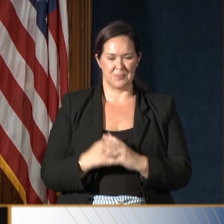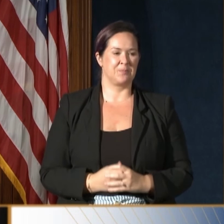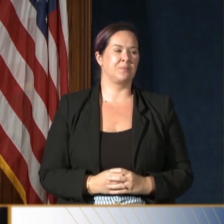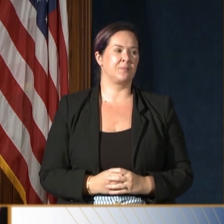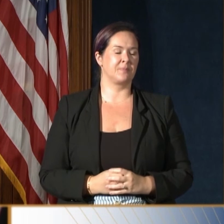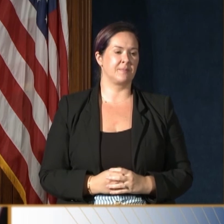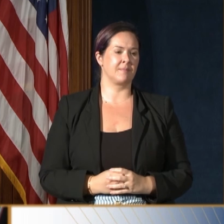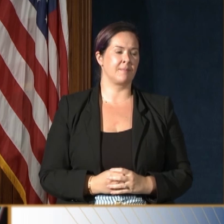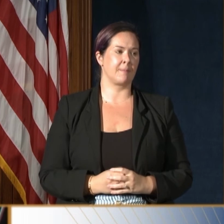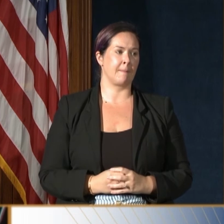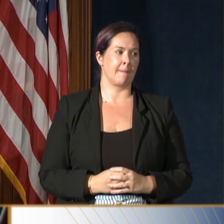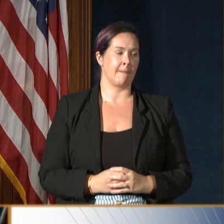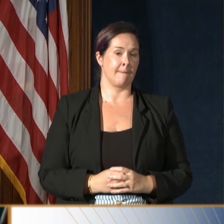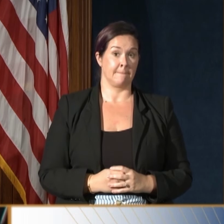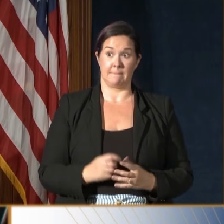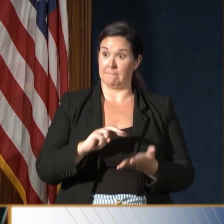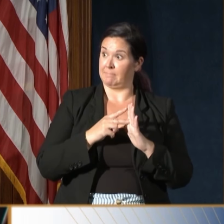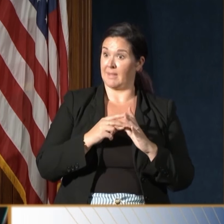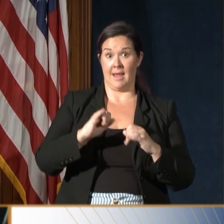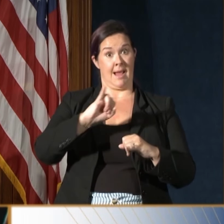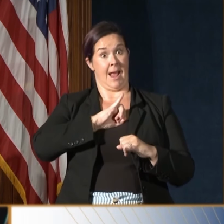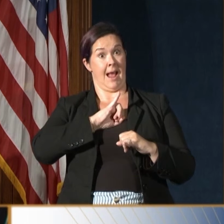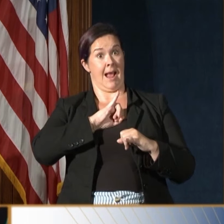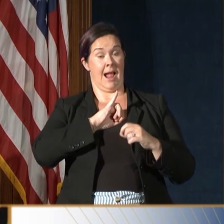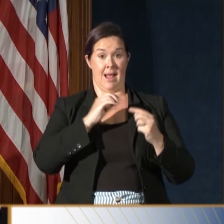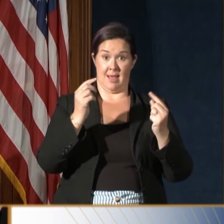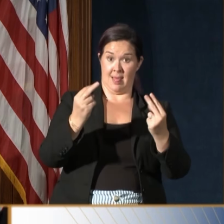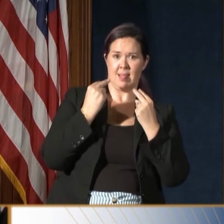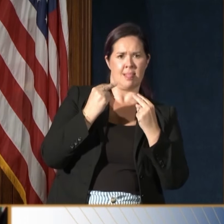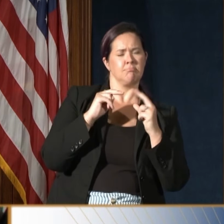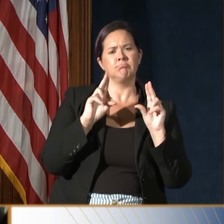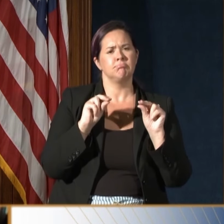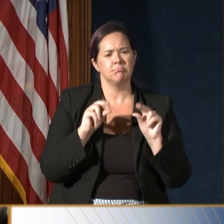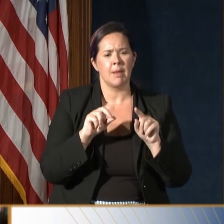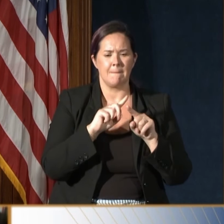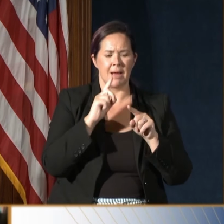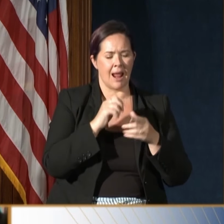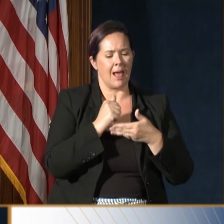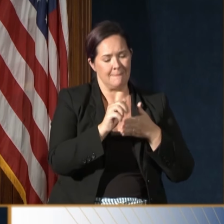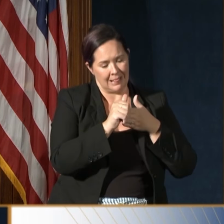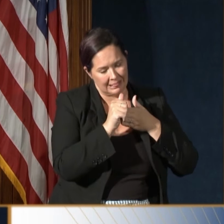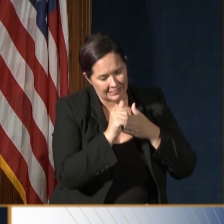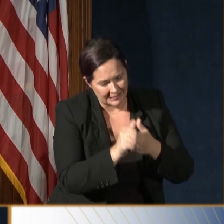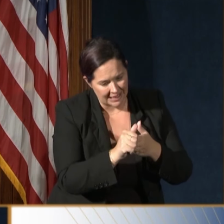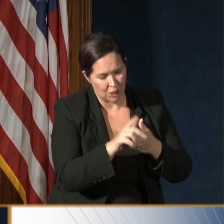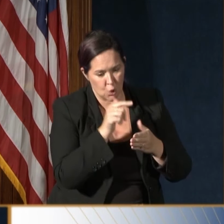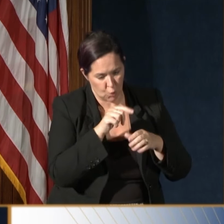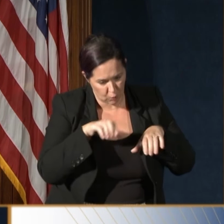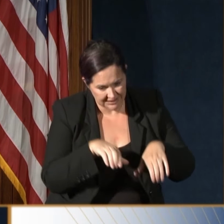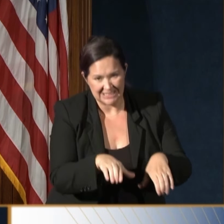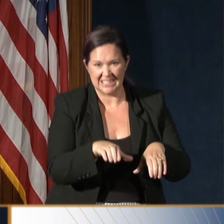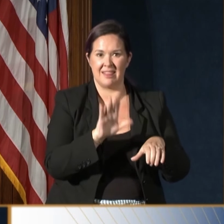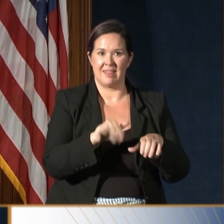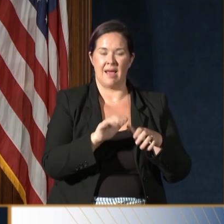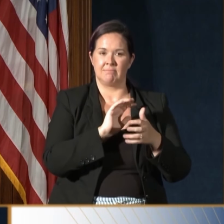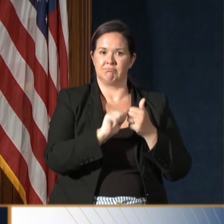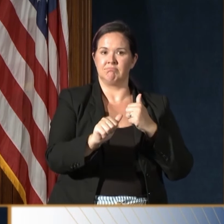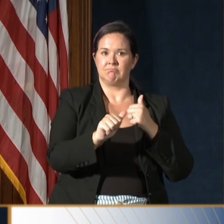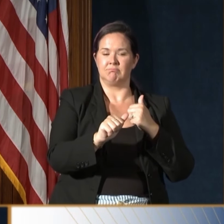Not because I did it, but because I got to meet the people who did do it. And there's so many of you in this